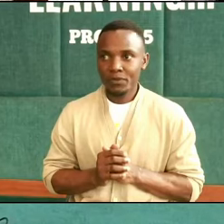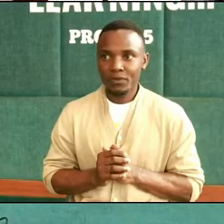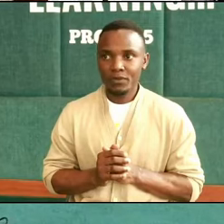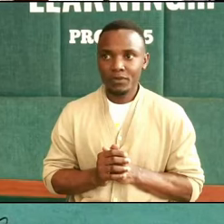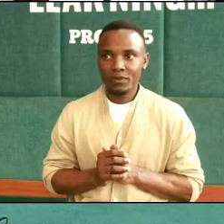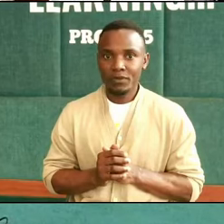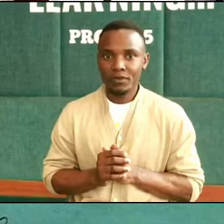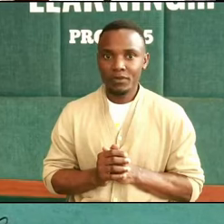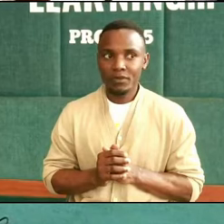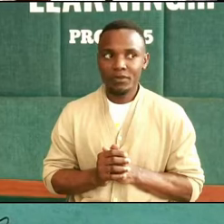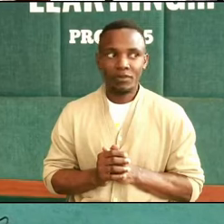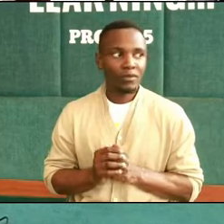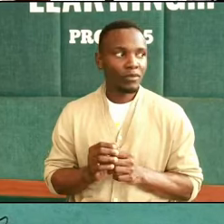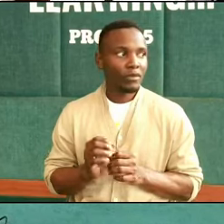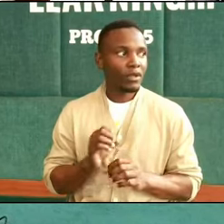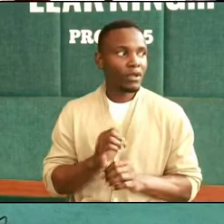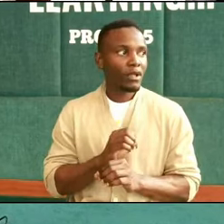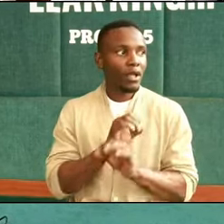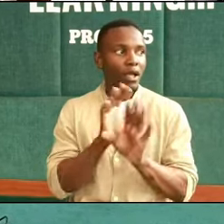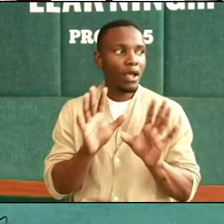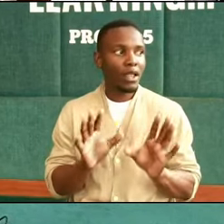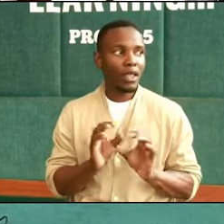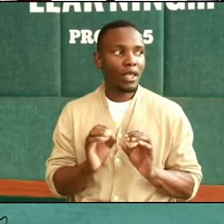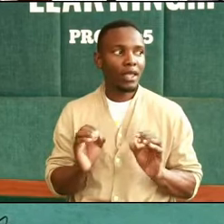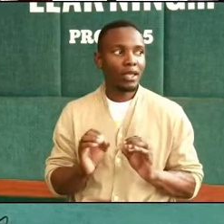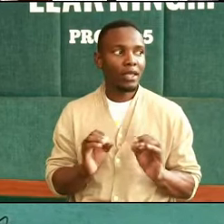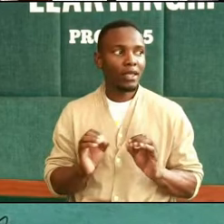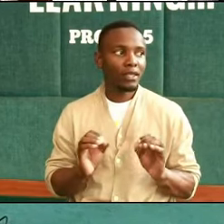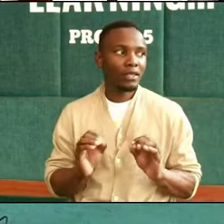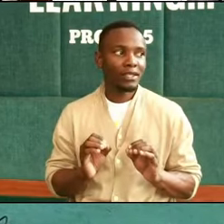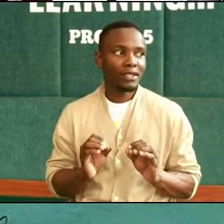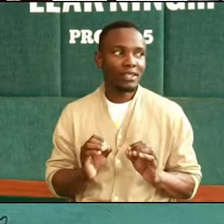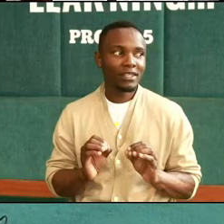good day. And thank you for the story. And